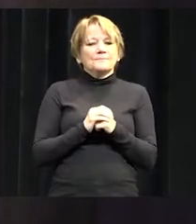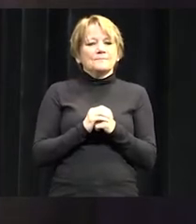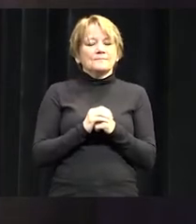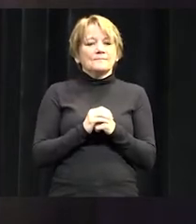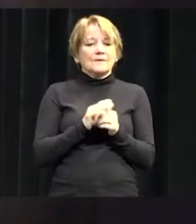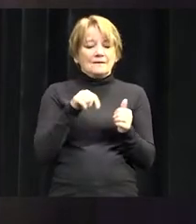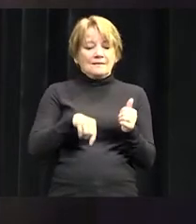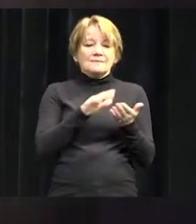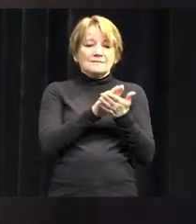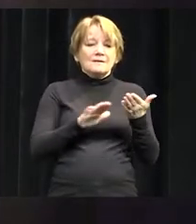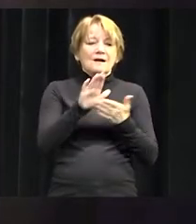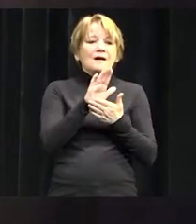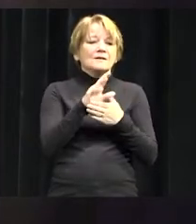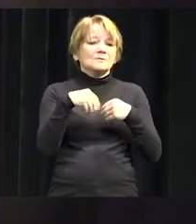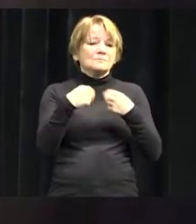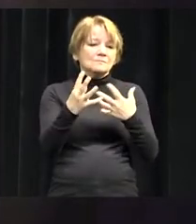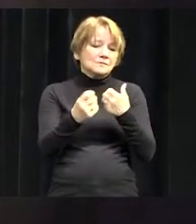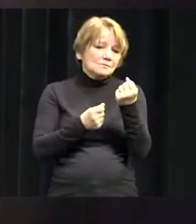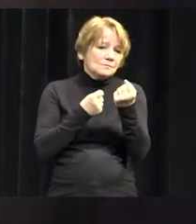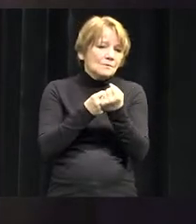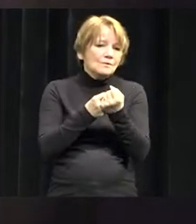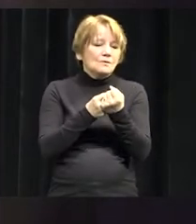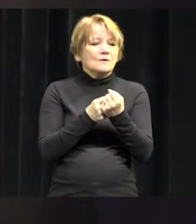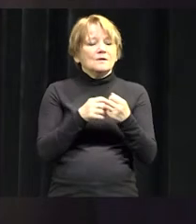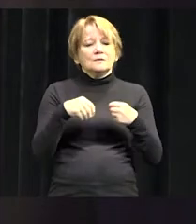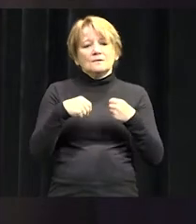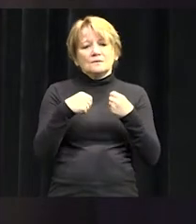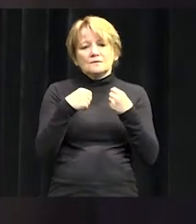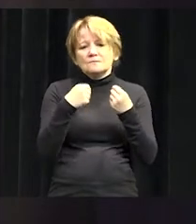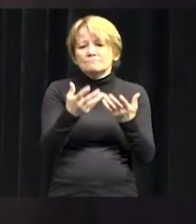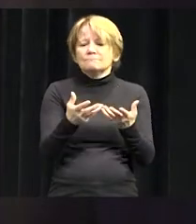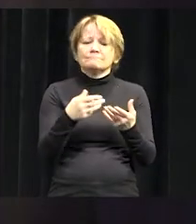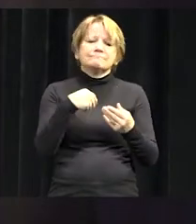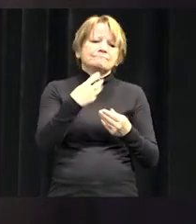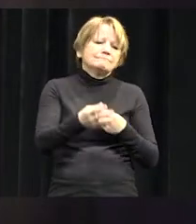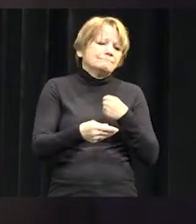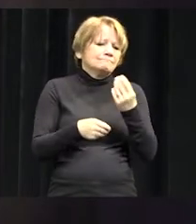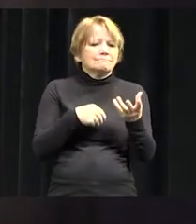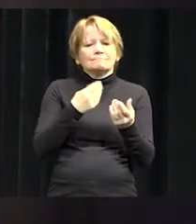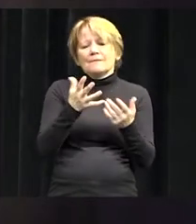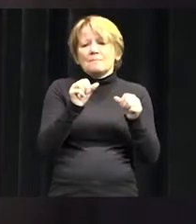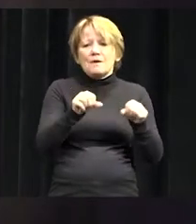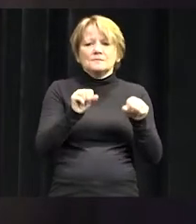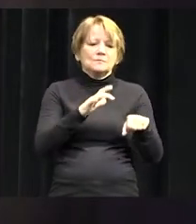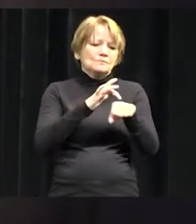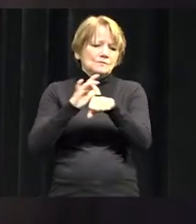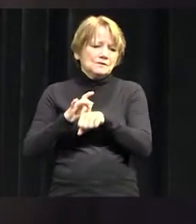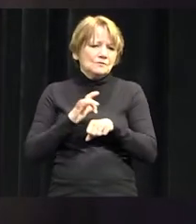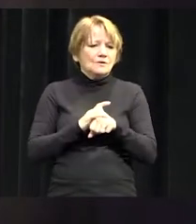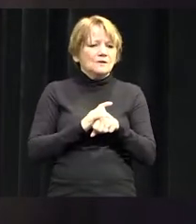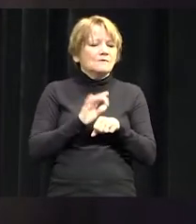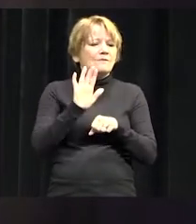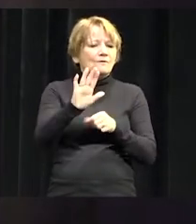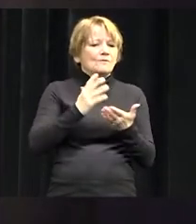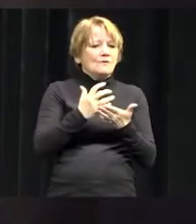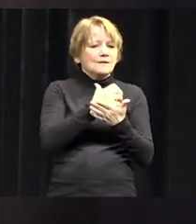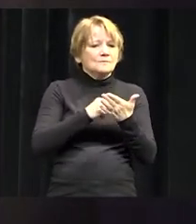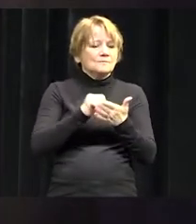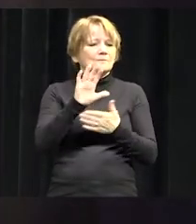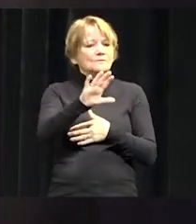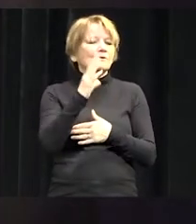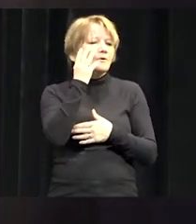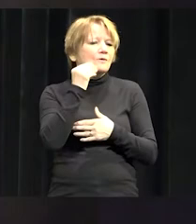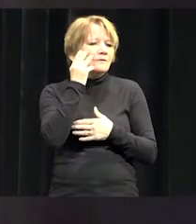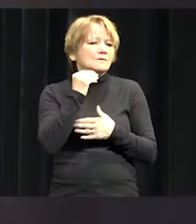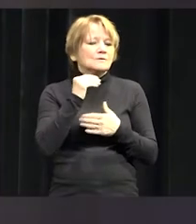successful journey during a pandemic without that effort offered to us we wouldn't be able to reach our